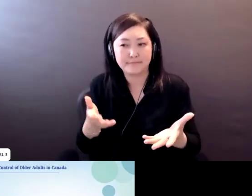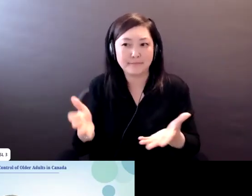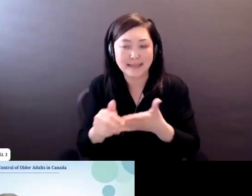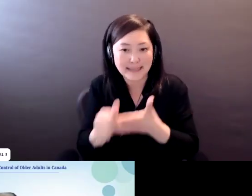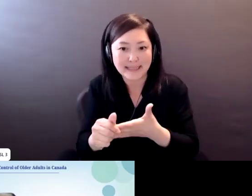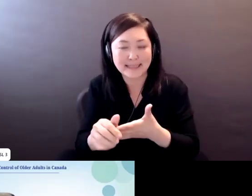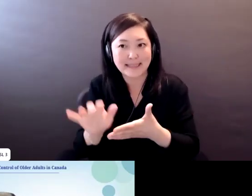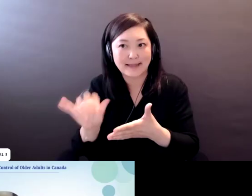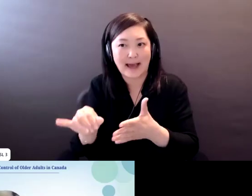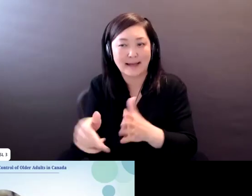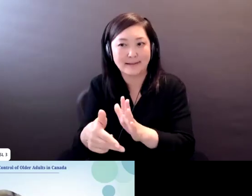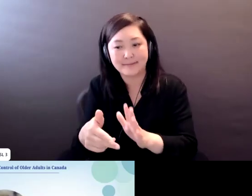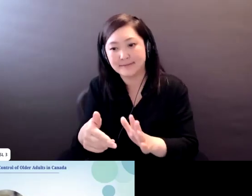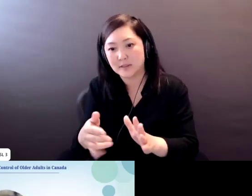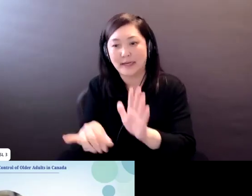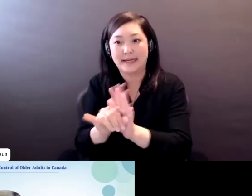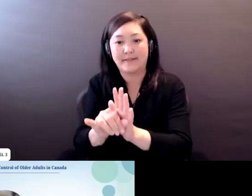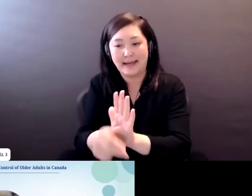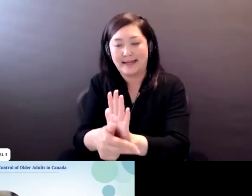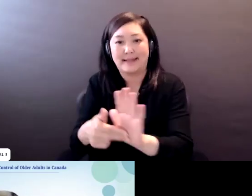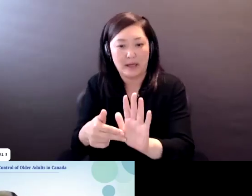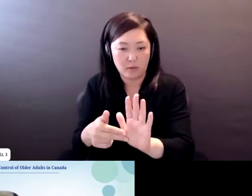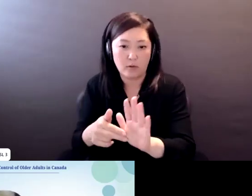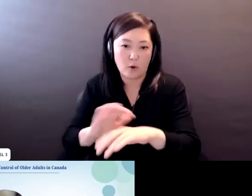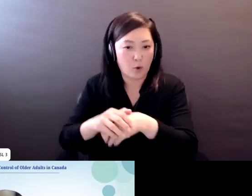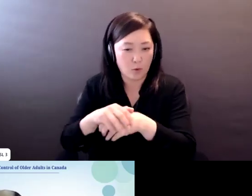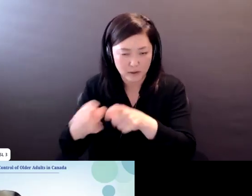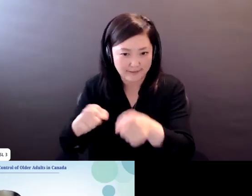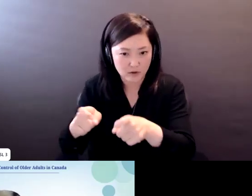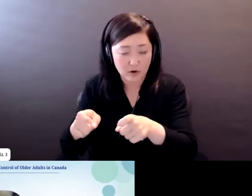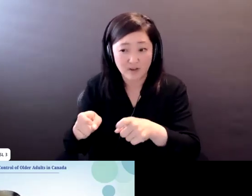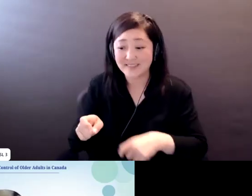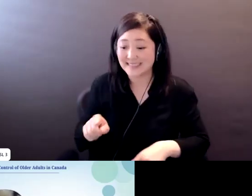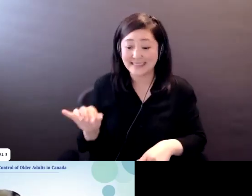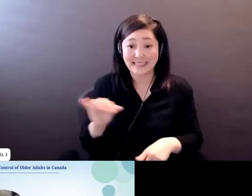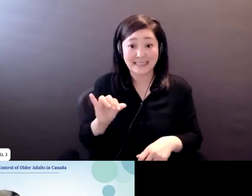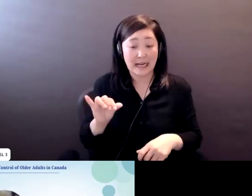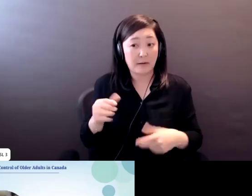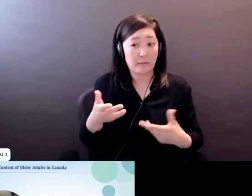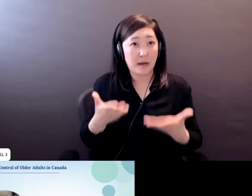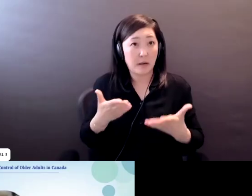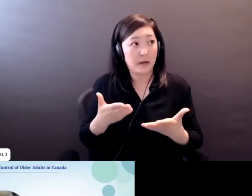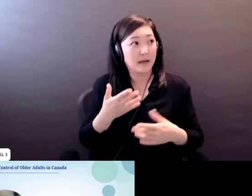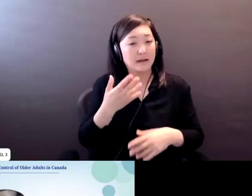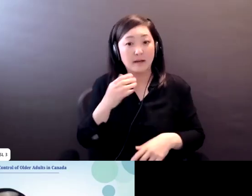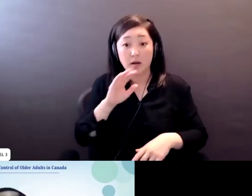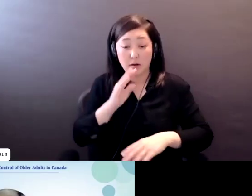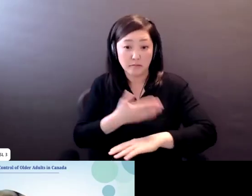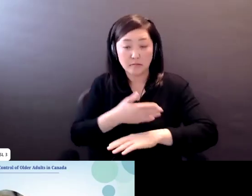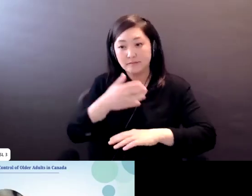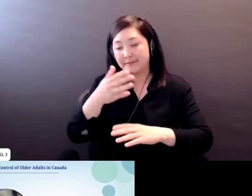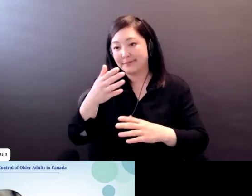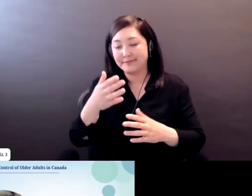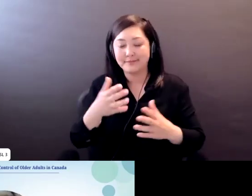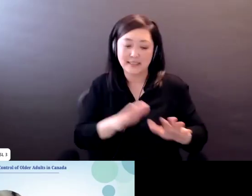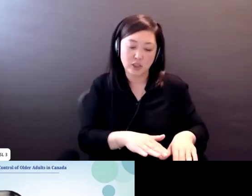in the elder abuse context, it's the nature of that parent-child relationship that provides the vehicle or